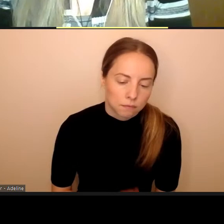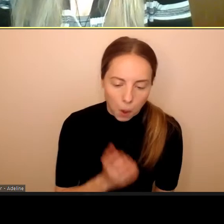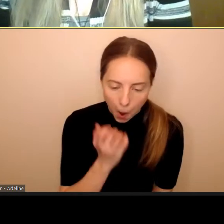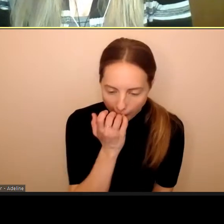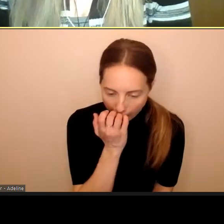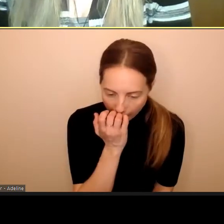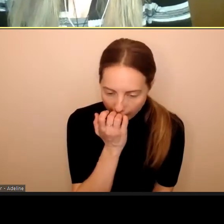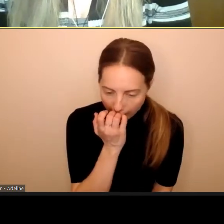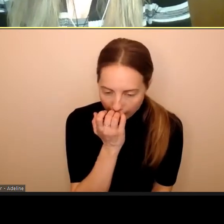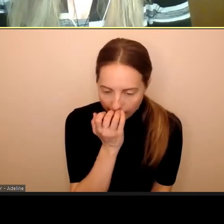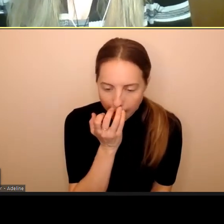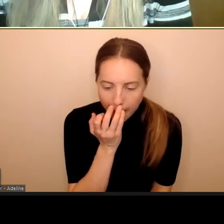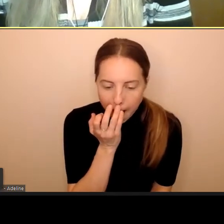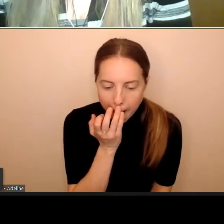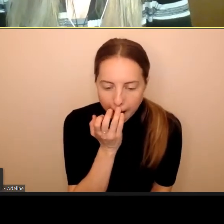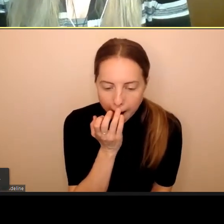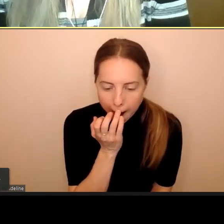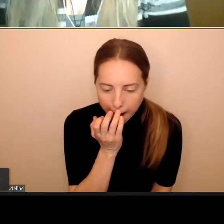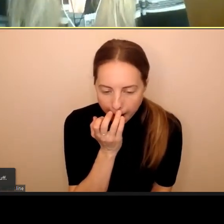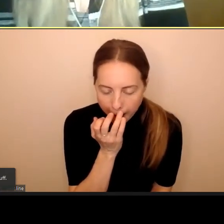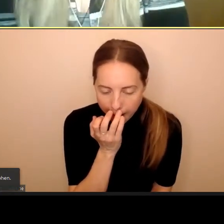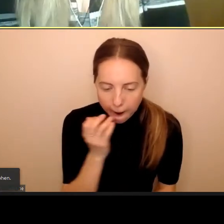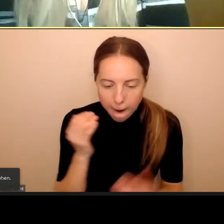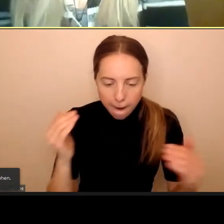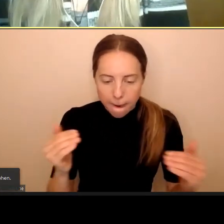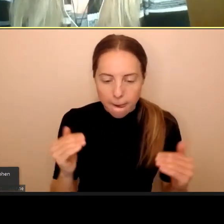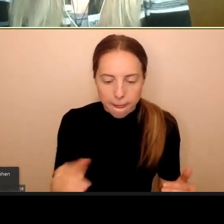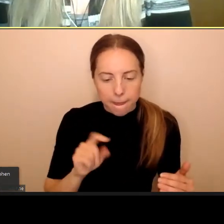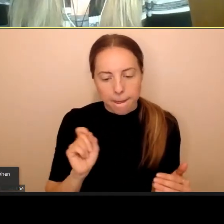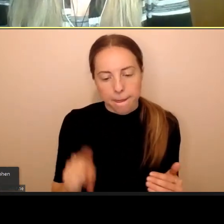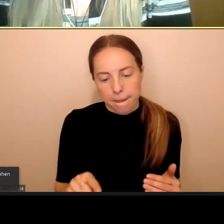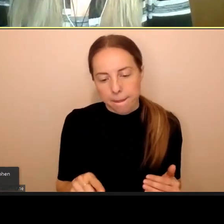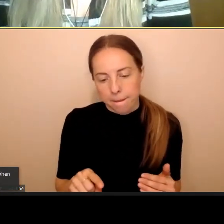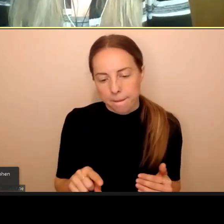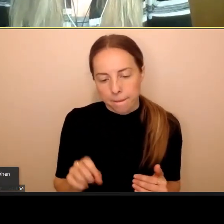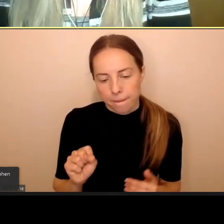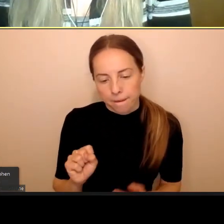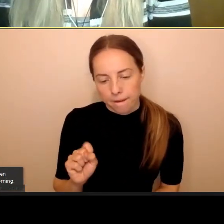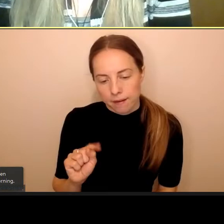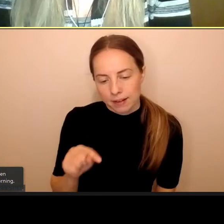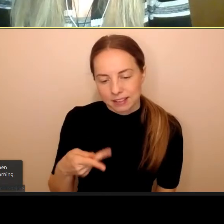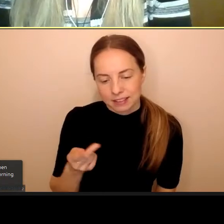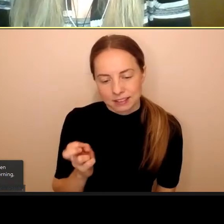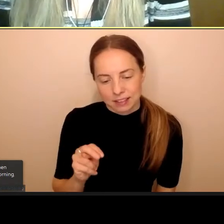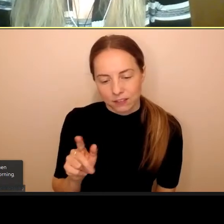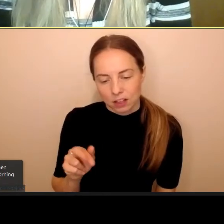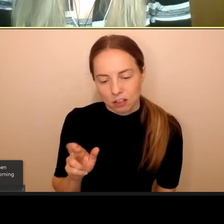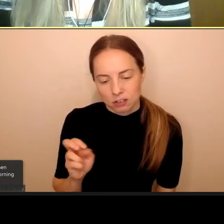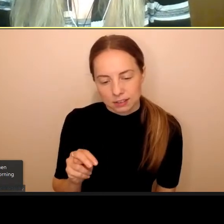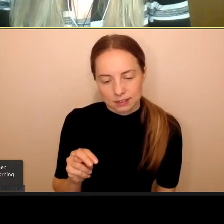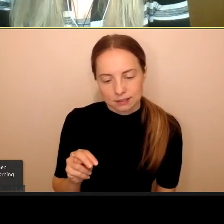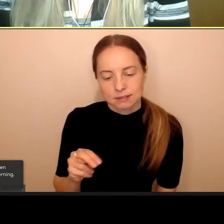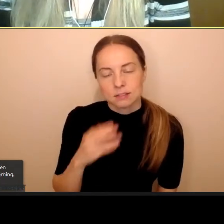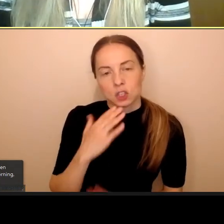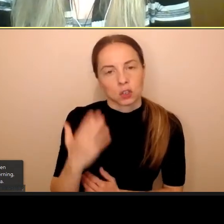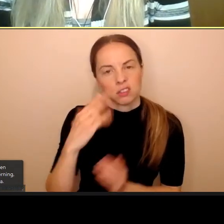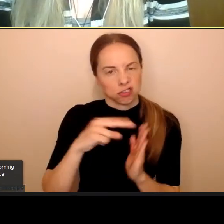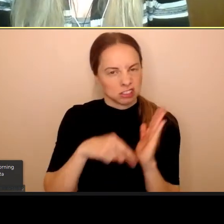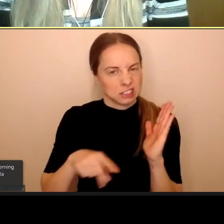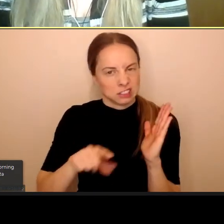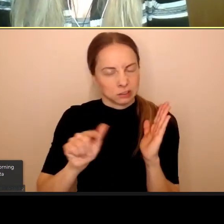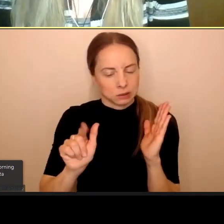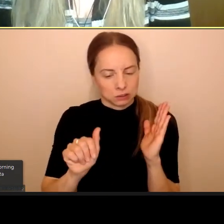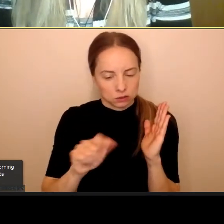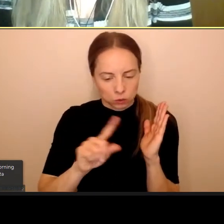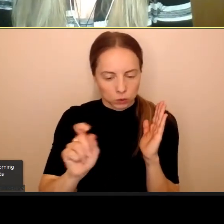And then our next question is from Stephen Larson. He says, good morning, Walter. I am Stephen Larson with Minnesota State Services